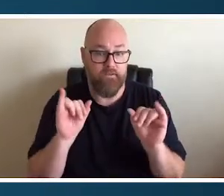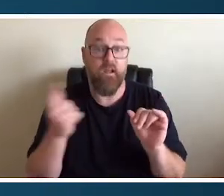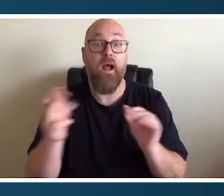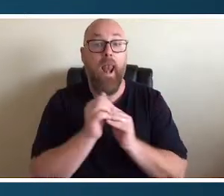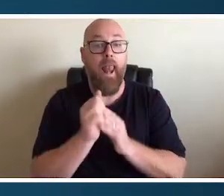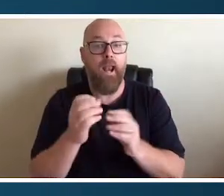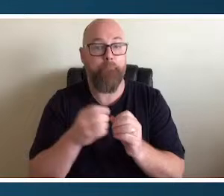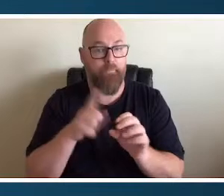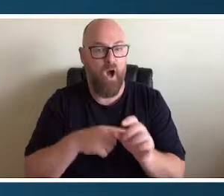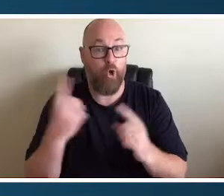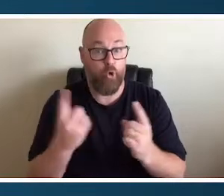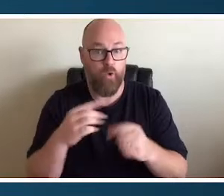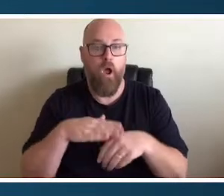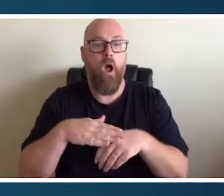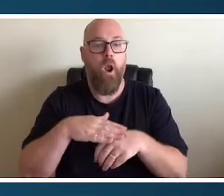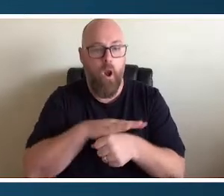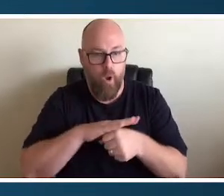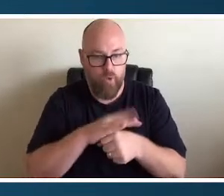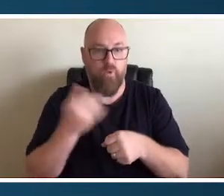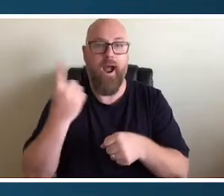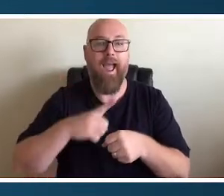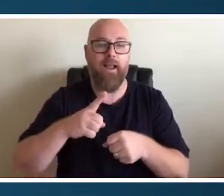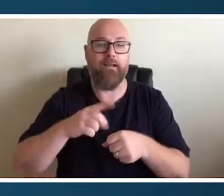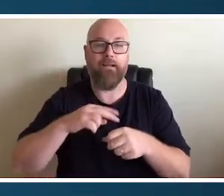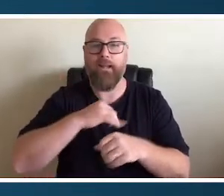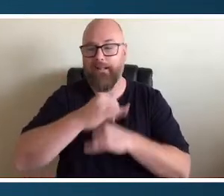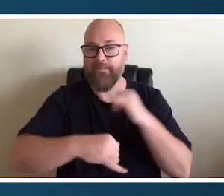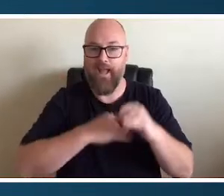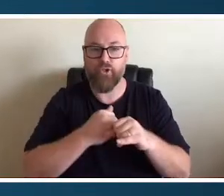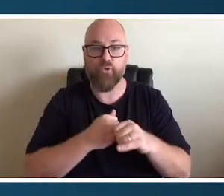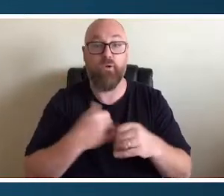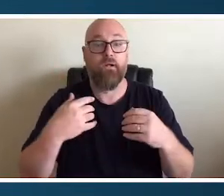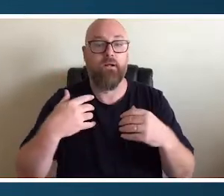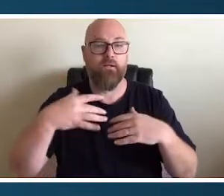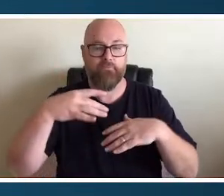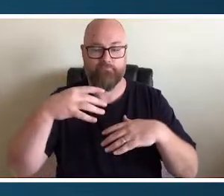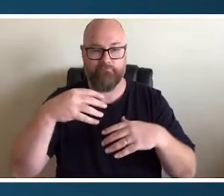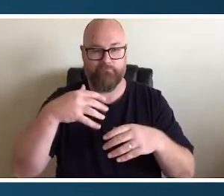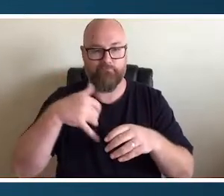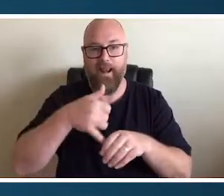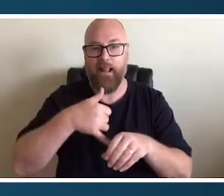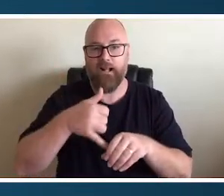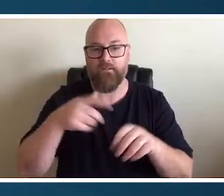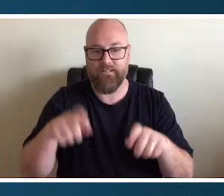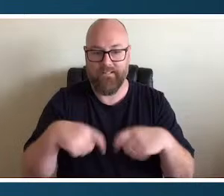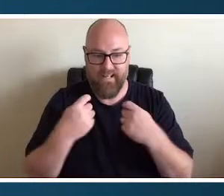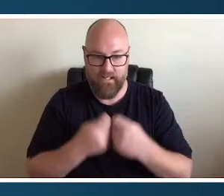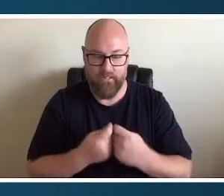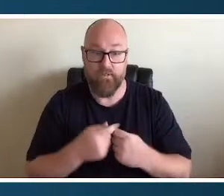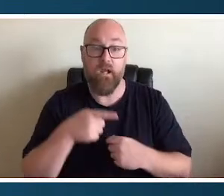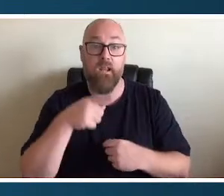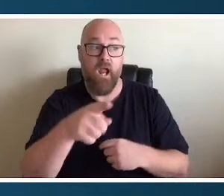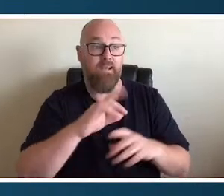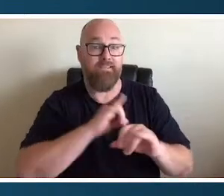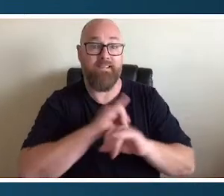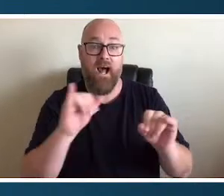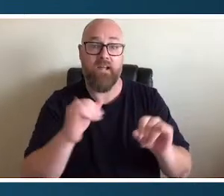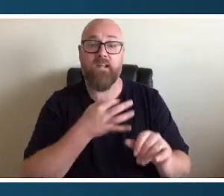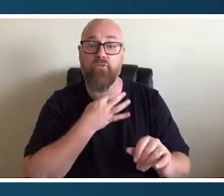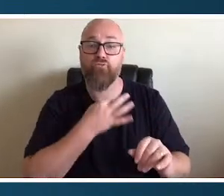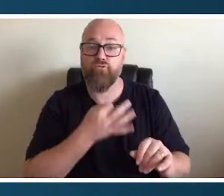medical teams. And community-managed disaster risk reduction initiatives have been successful in several